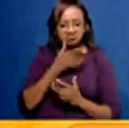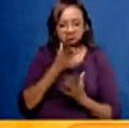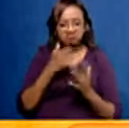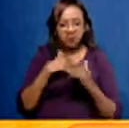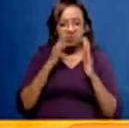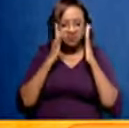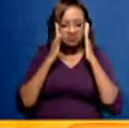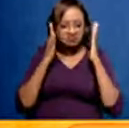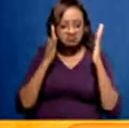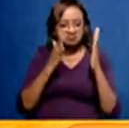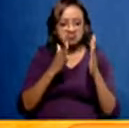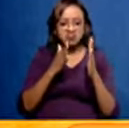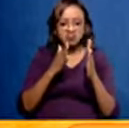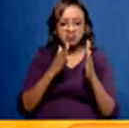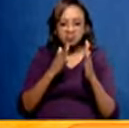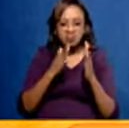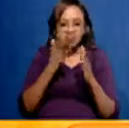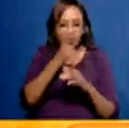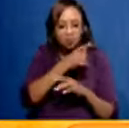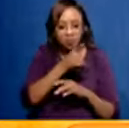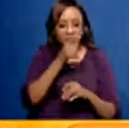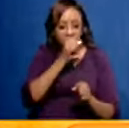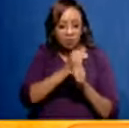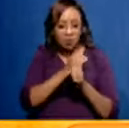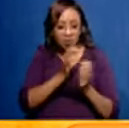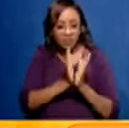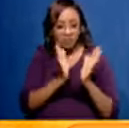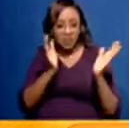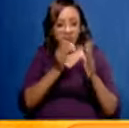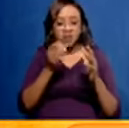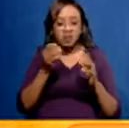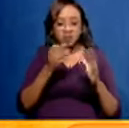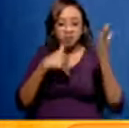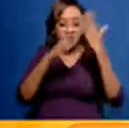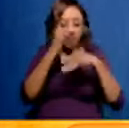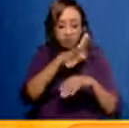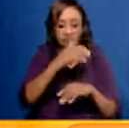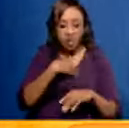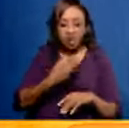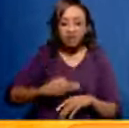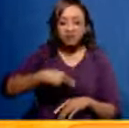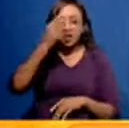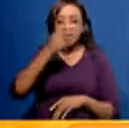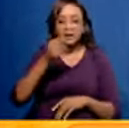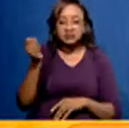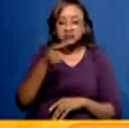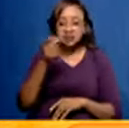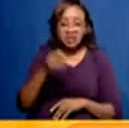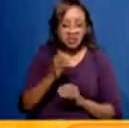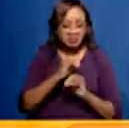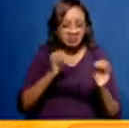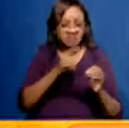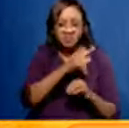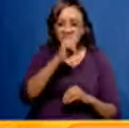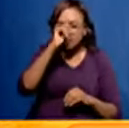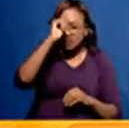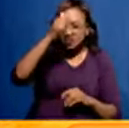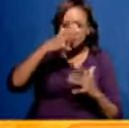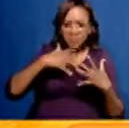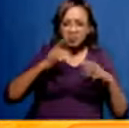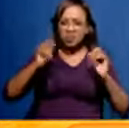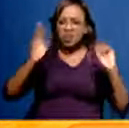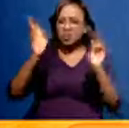at a public university. Do they have the highest salary in the world? They don't. And these are all very bright people. They can go to any other job in the